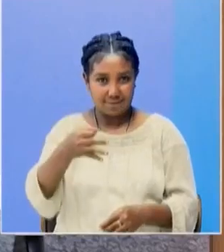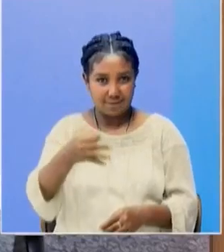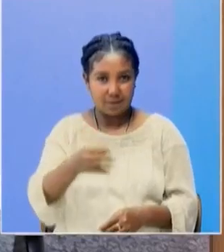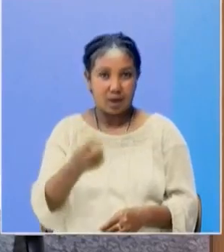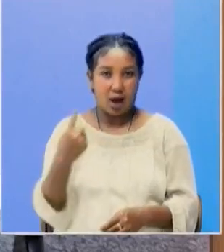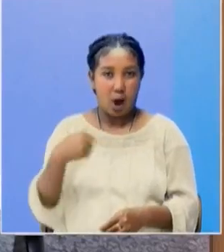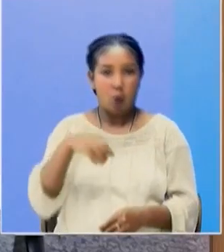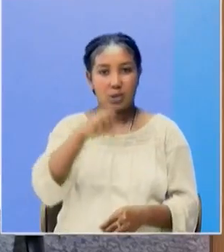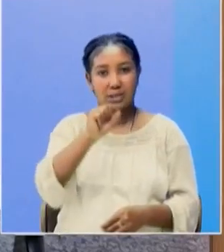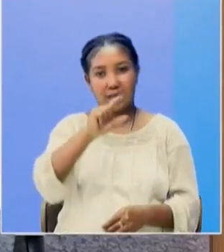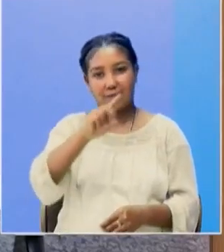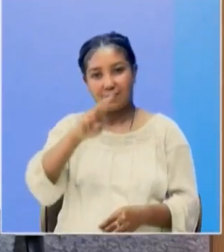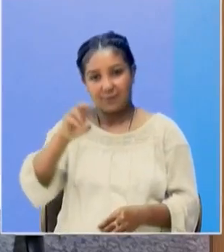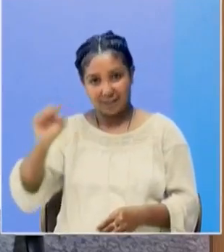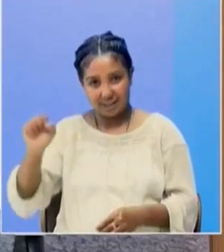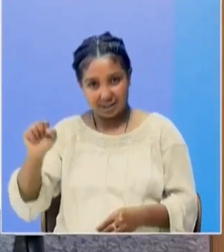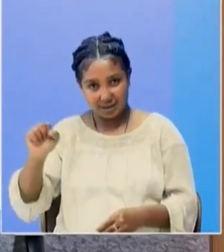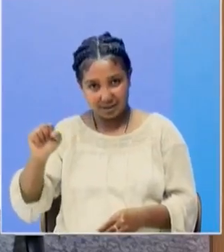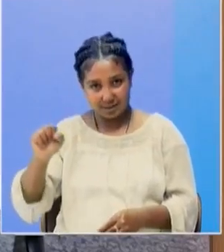ourselves,